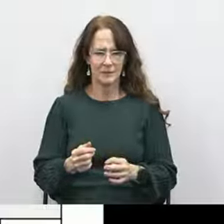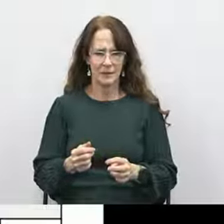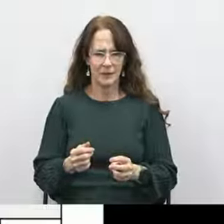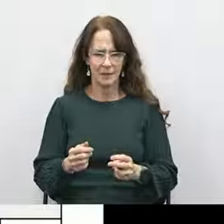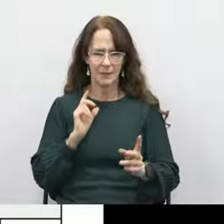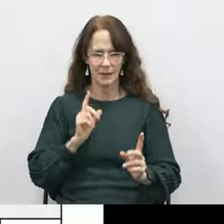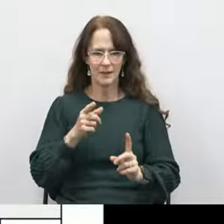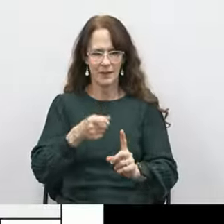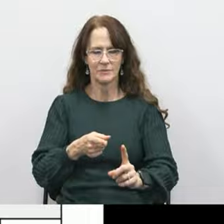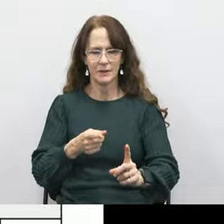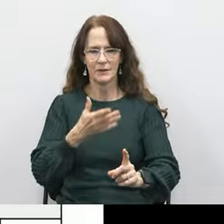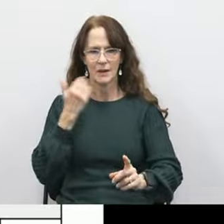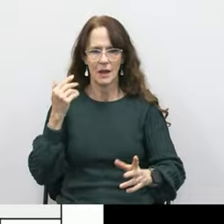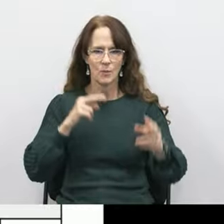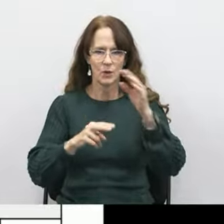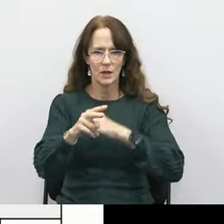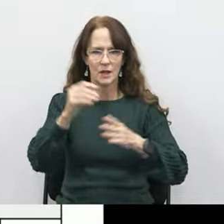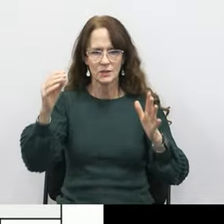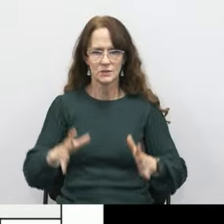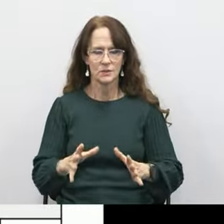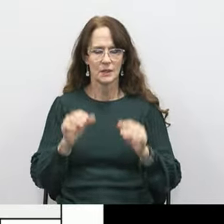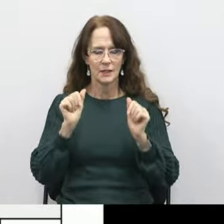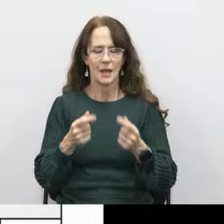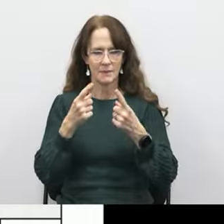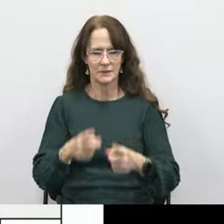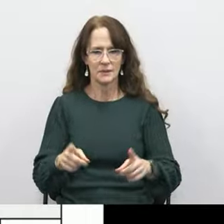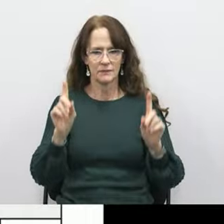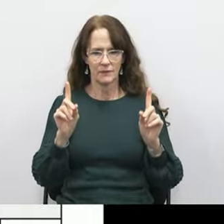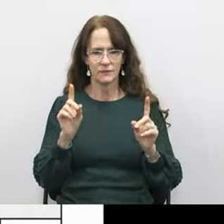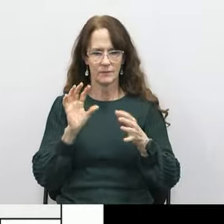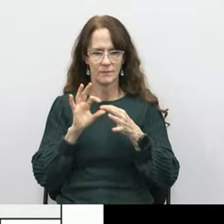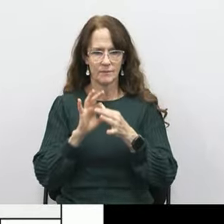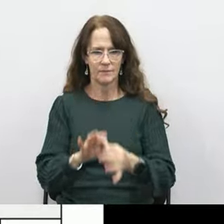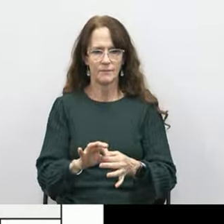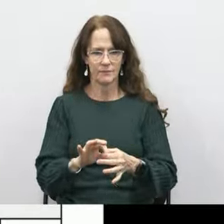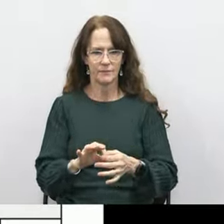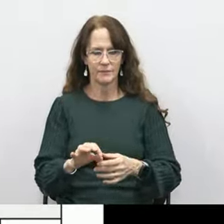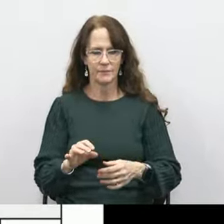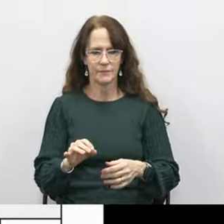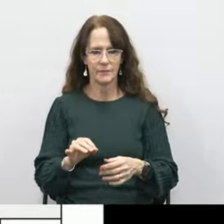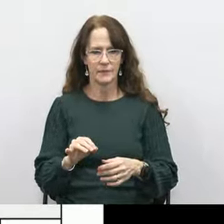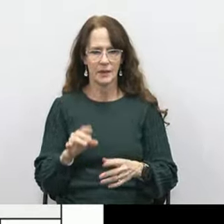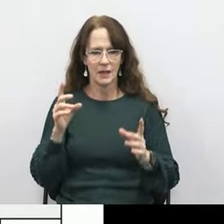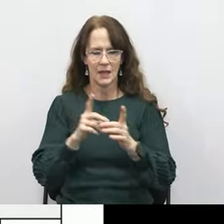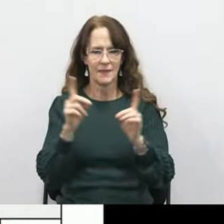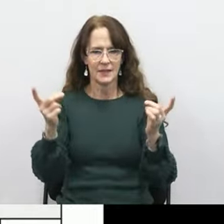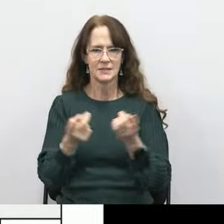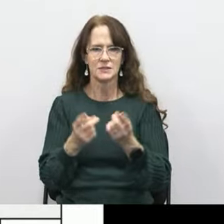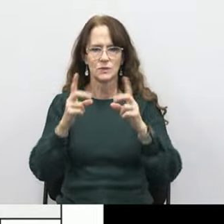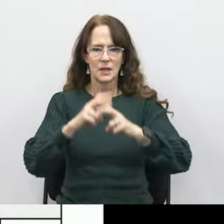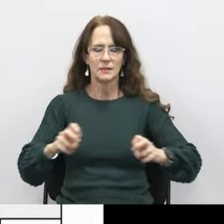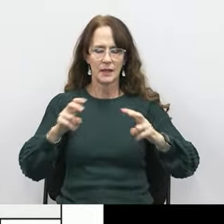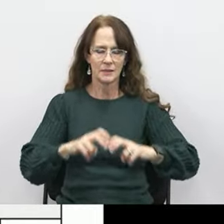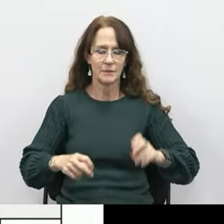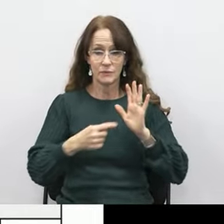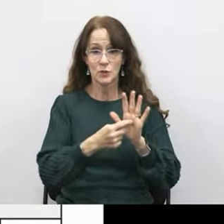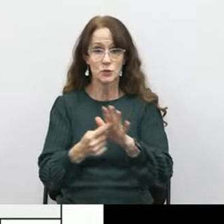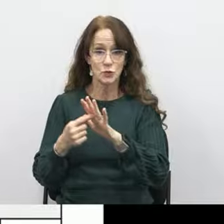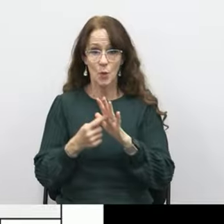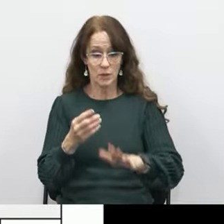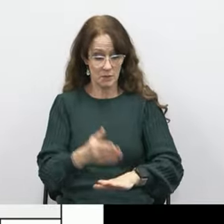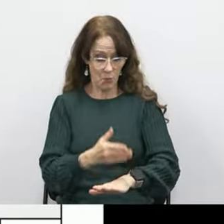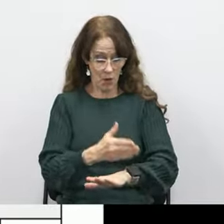of predictability that if students can be successful on the district assessment, they're showing their